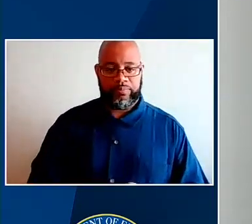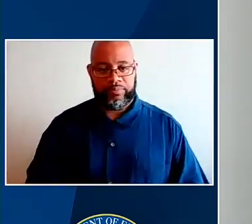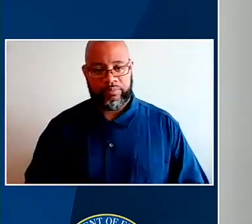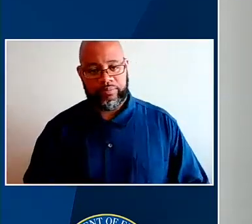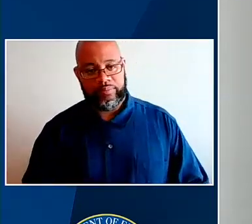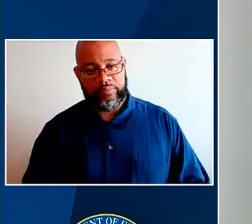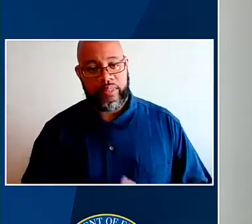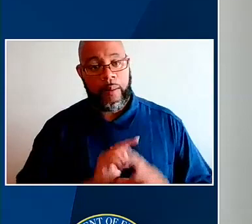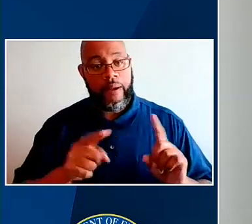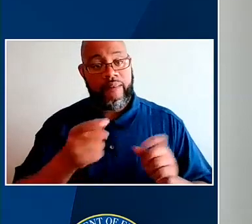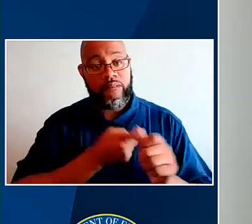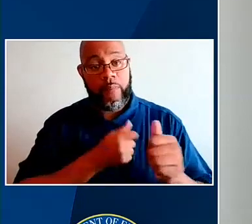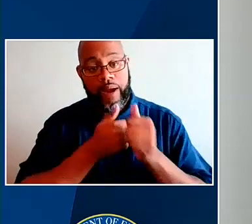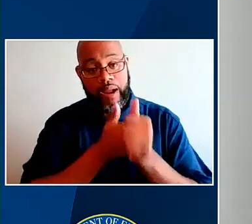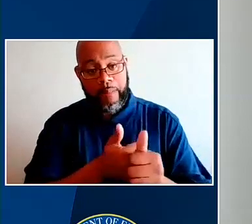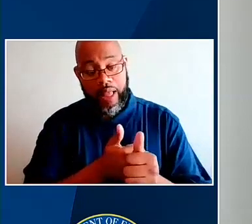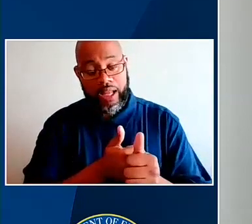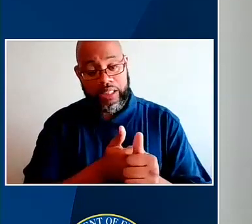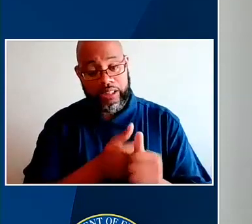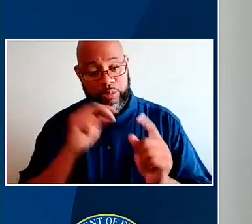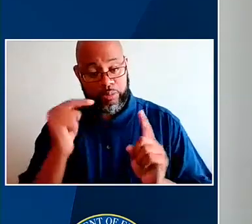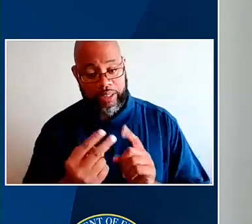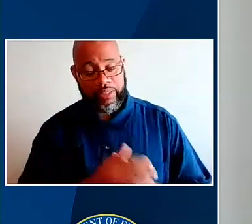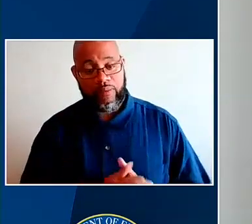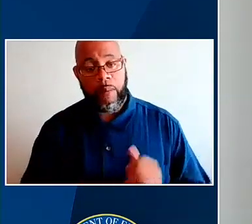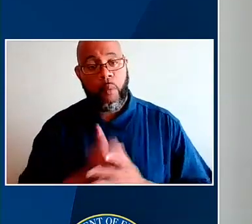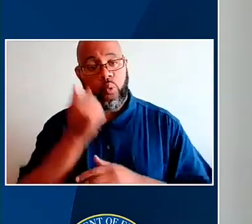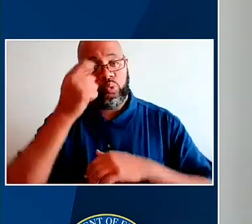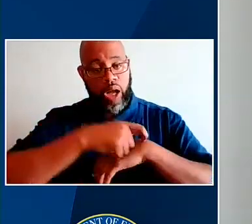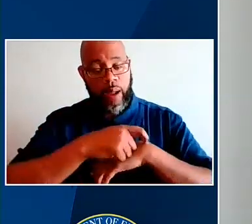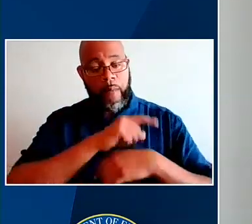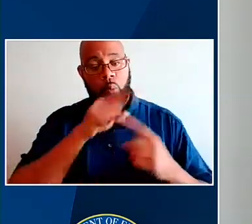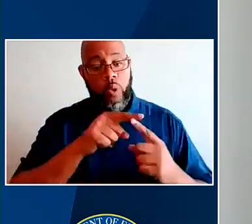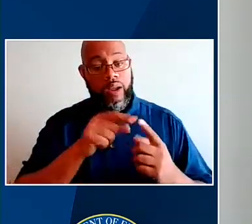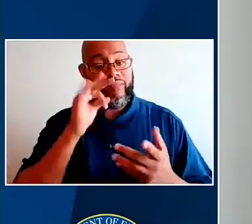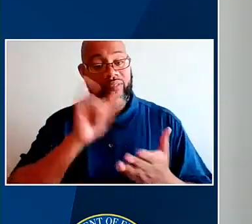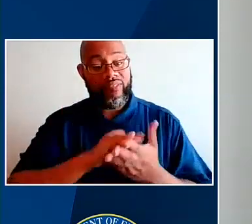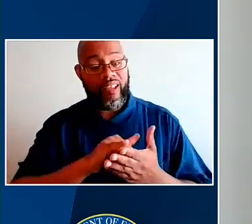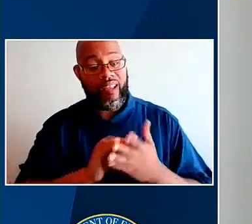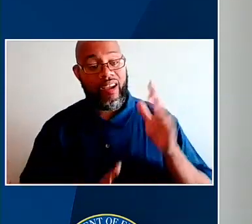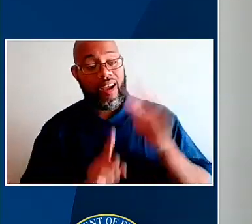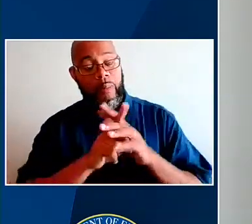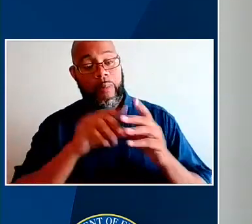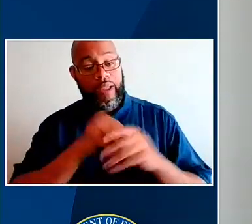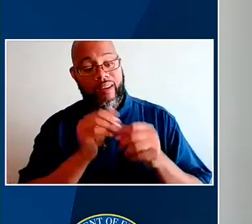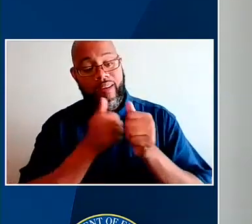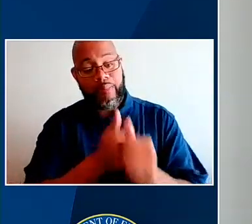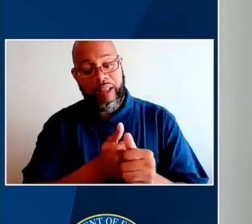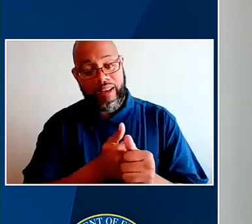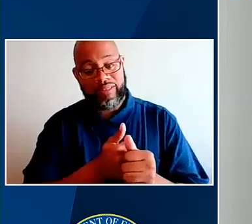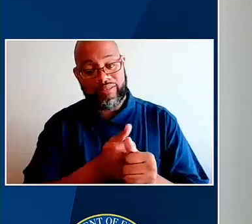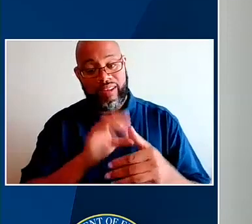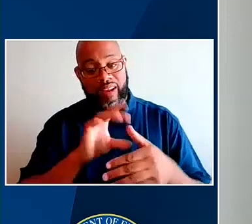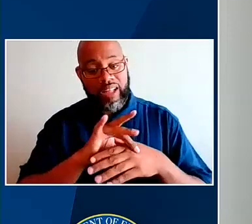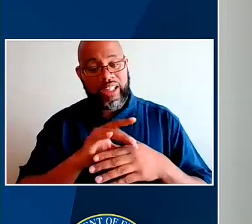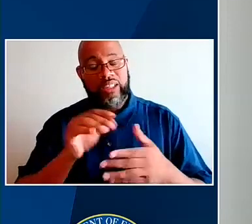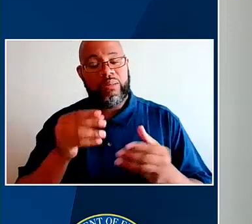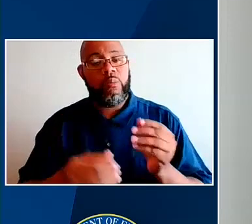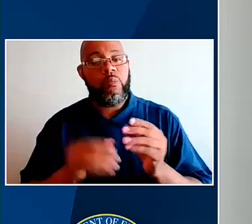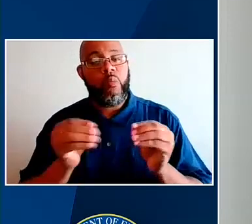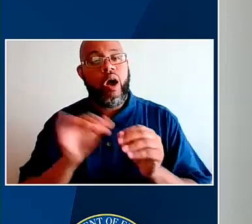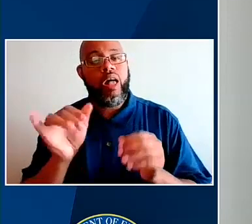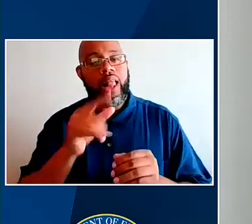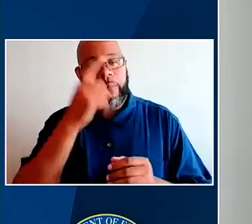But from a compliance perspective, most of the time if this were to come up in a compliance context, it's likely